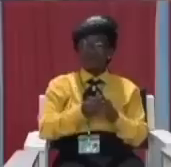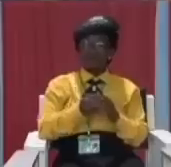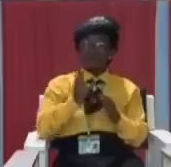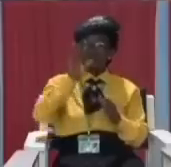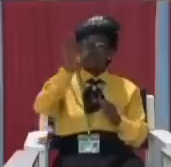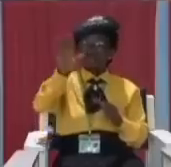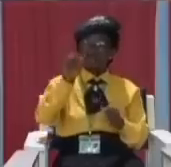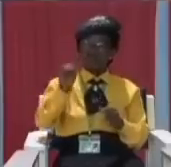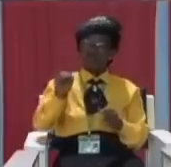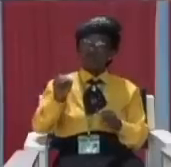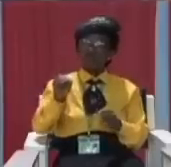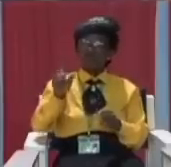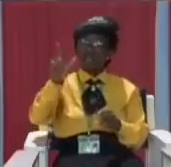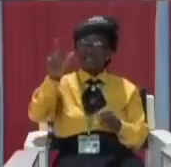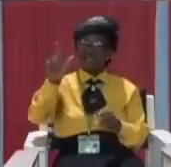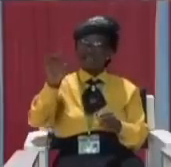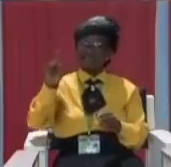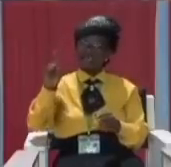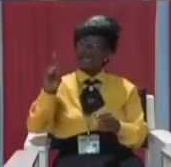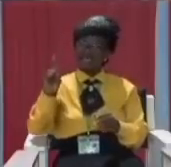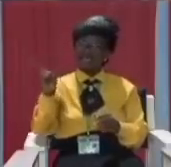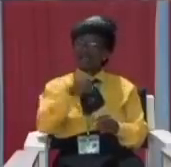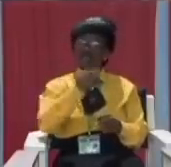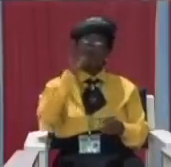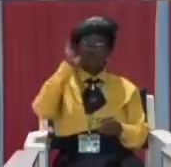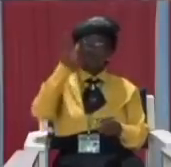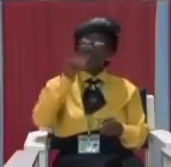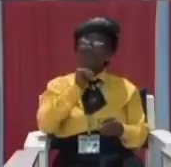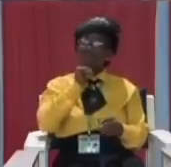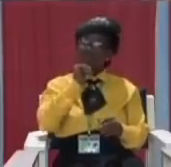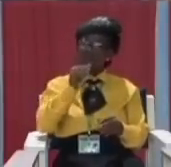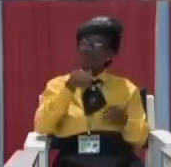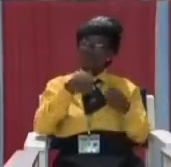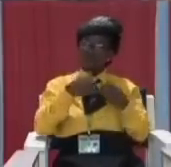You won't lose your fire.